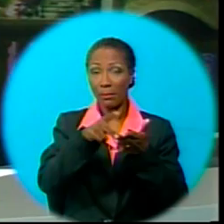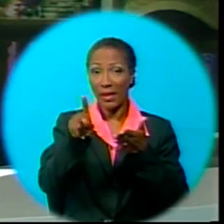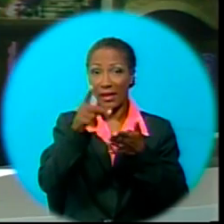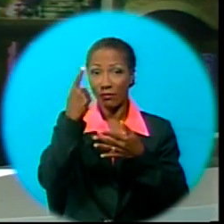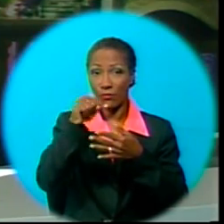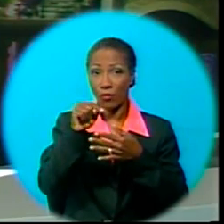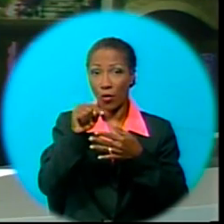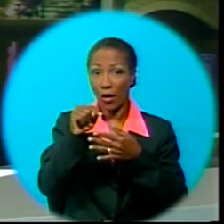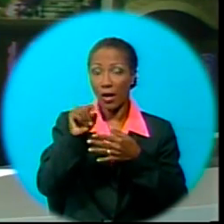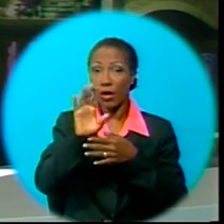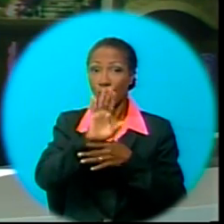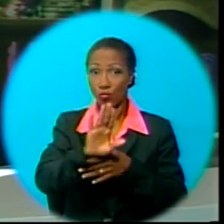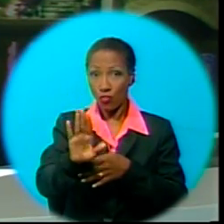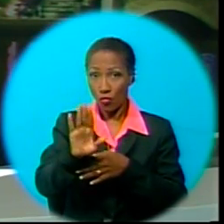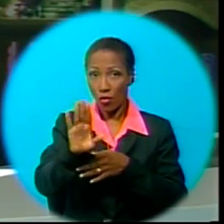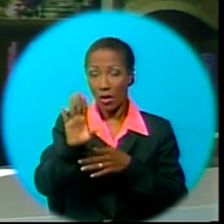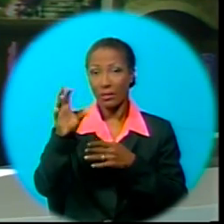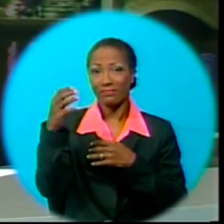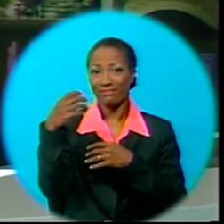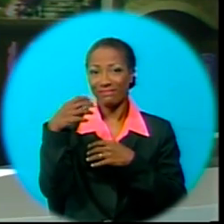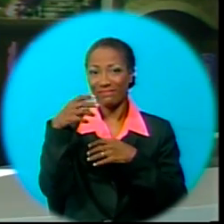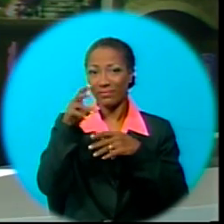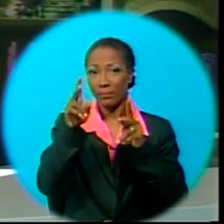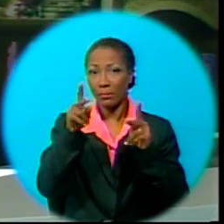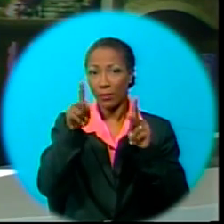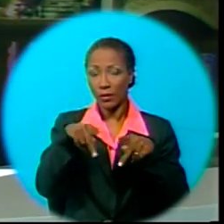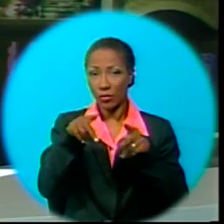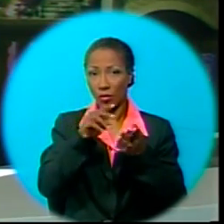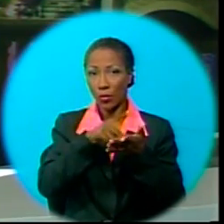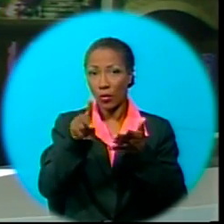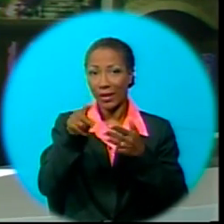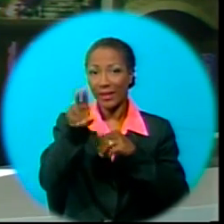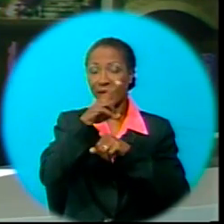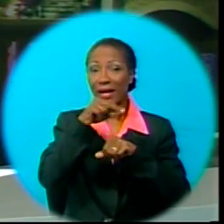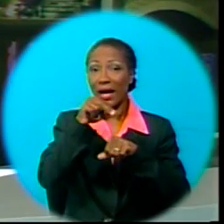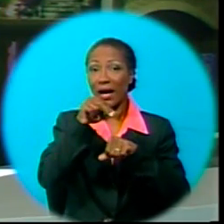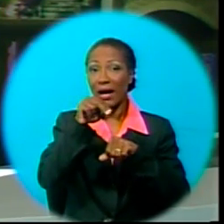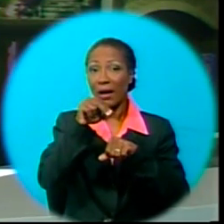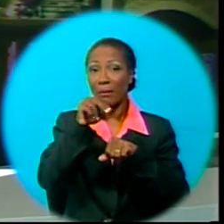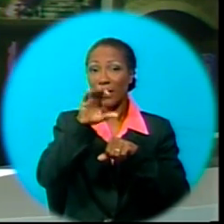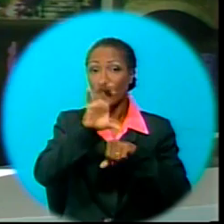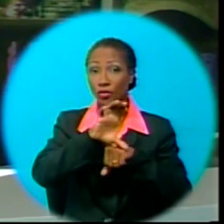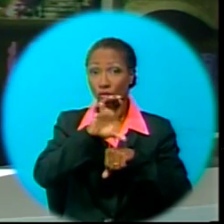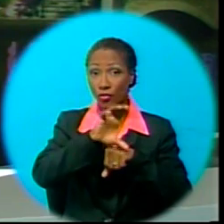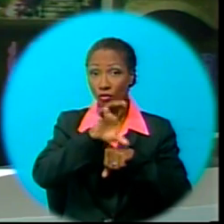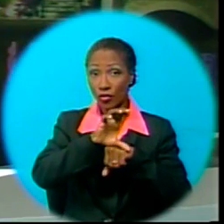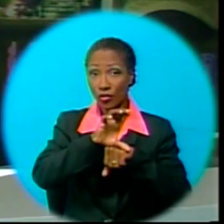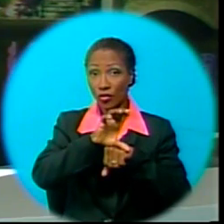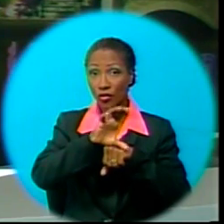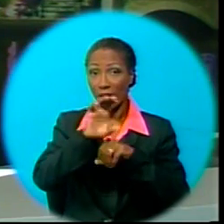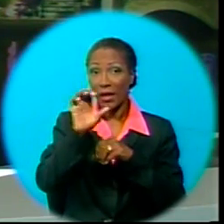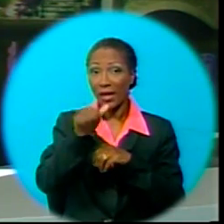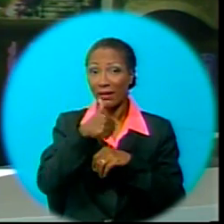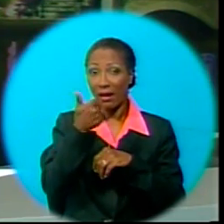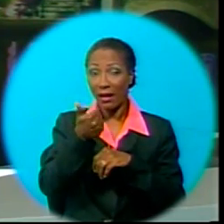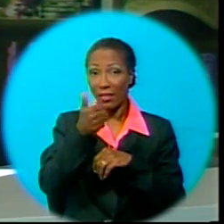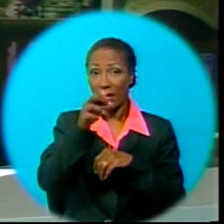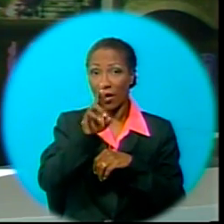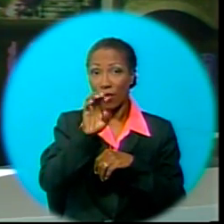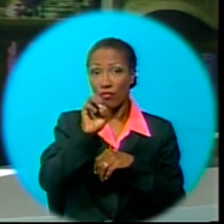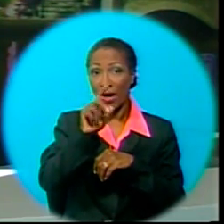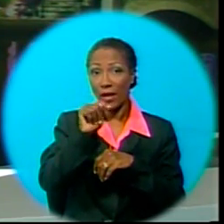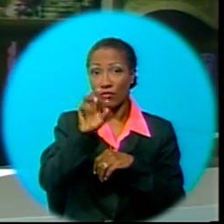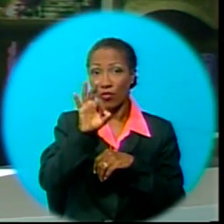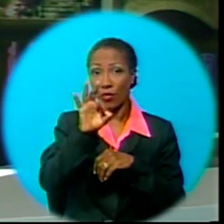employee, donations to charities, including the church, and energy audit retrofits. Other special credits, such as